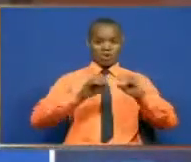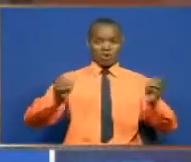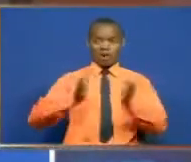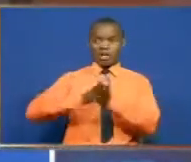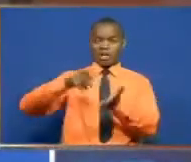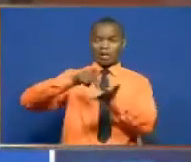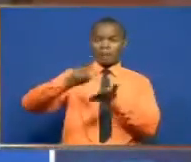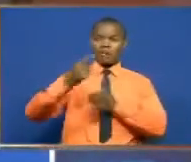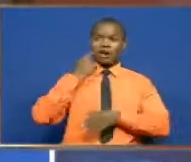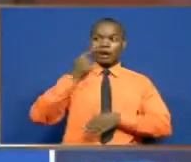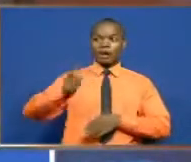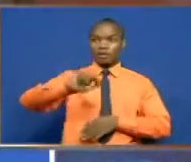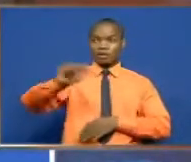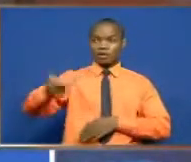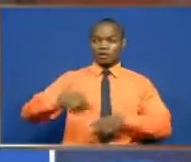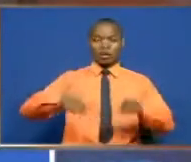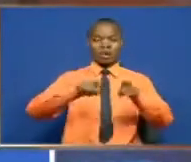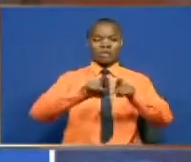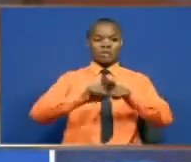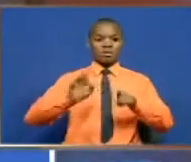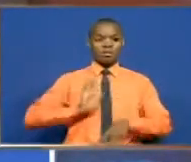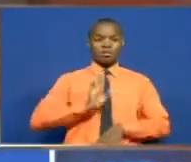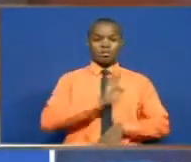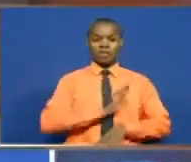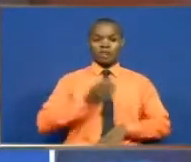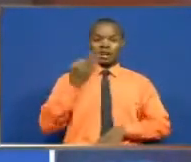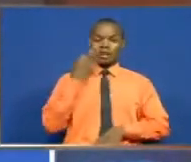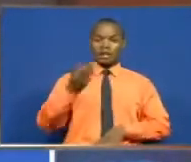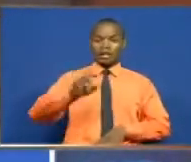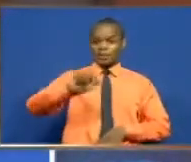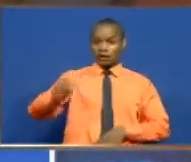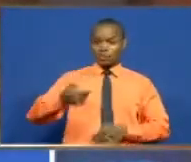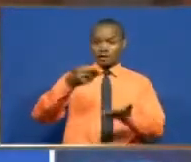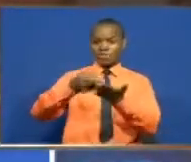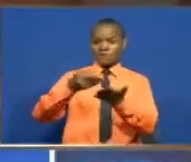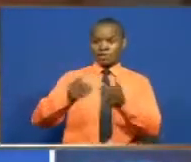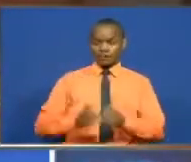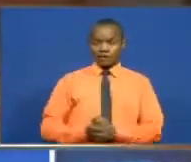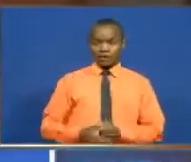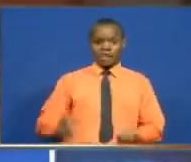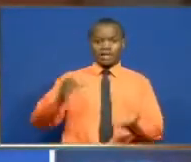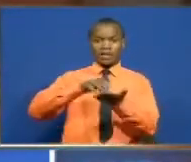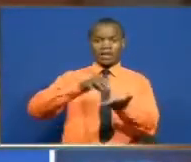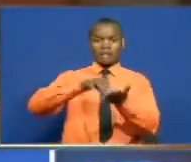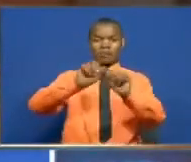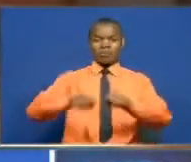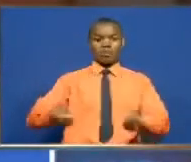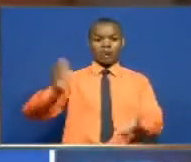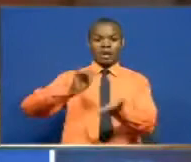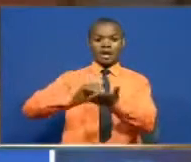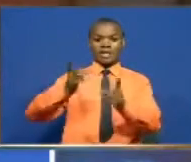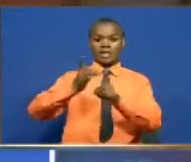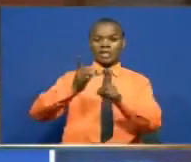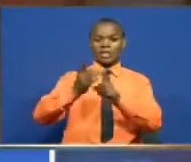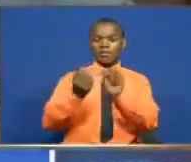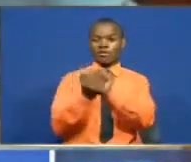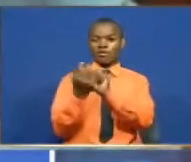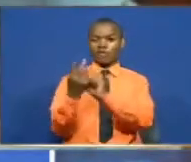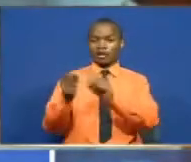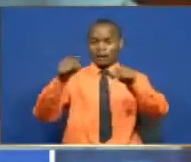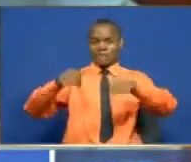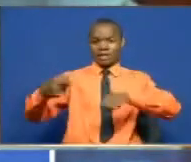100,000 shillings and a bond of 300,000 shillings. The case is set for mention on the 14th of December.